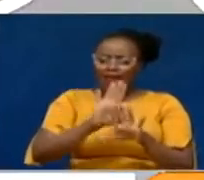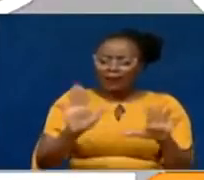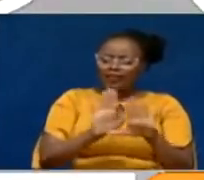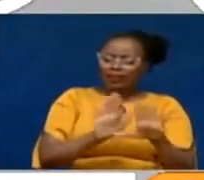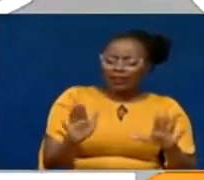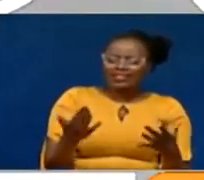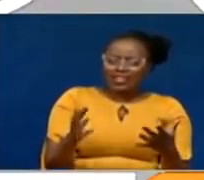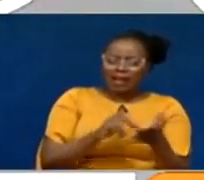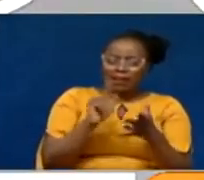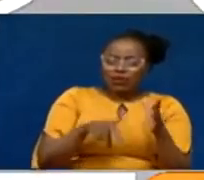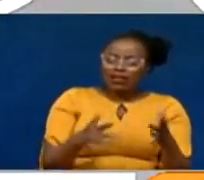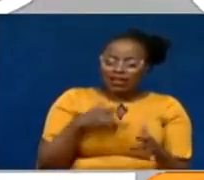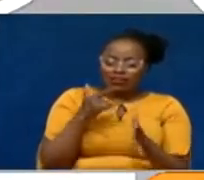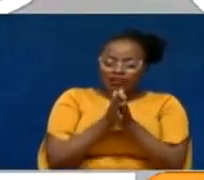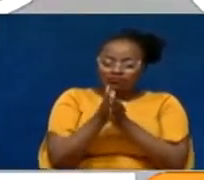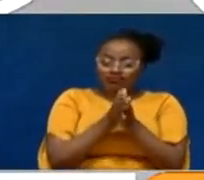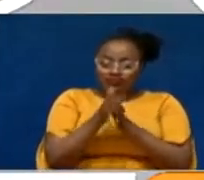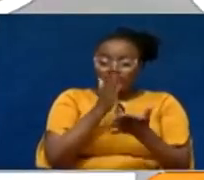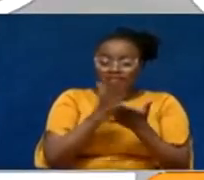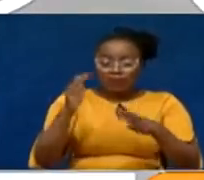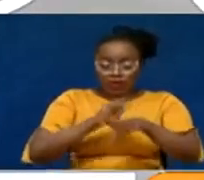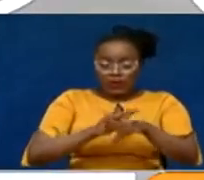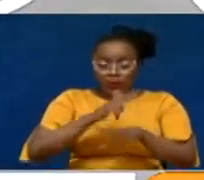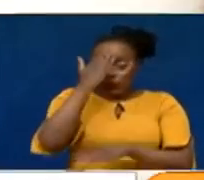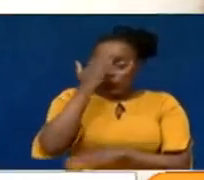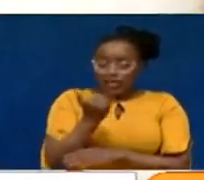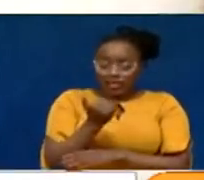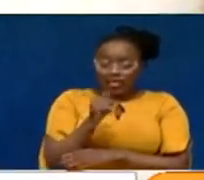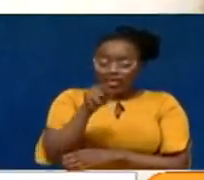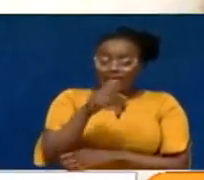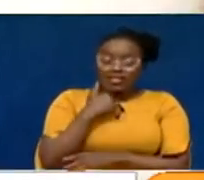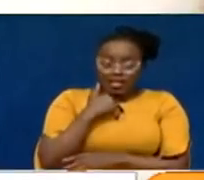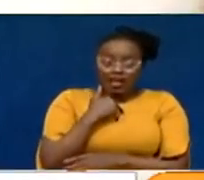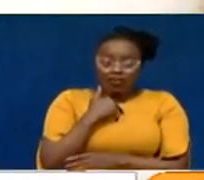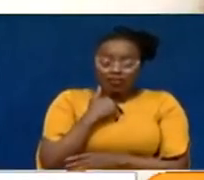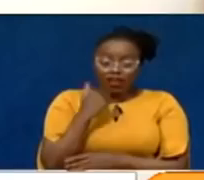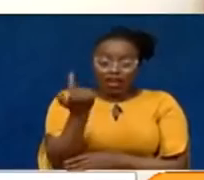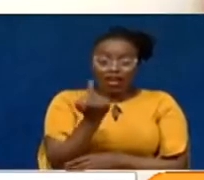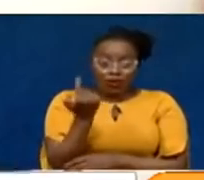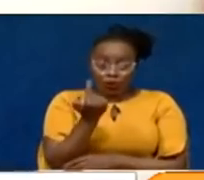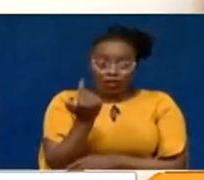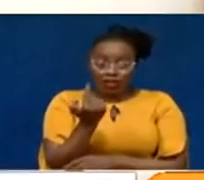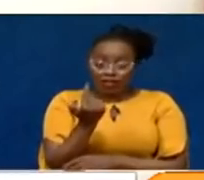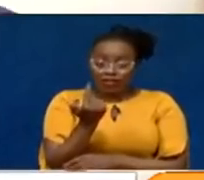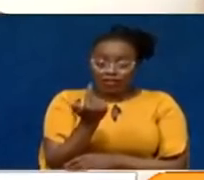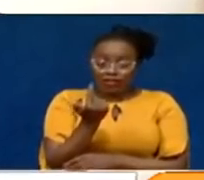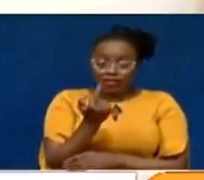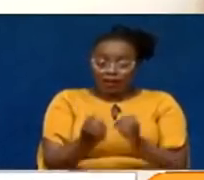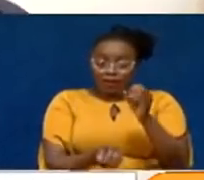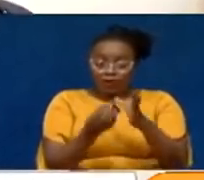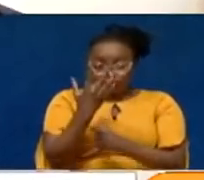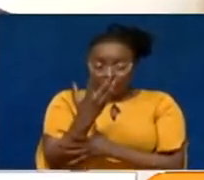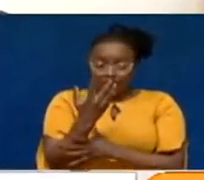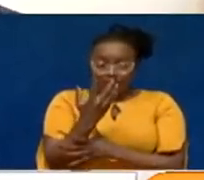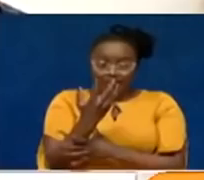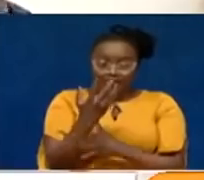And, hence the attraction. And it's a good thing because it has, in fact, in itself, produced